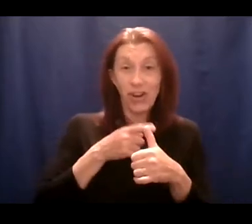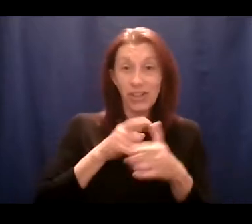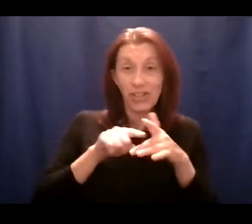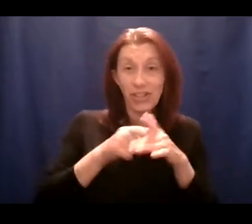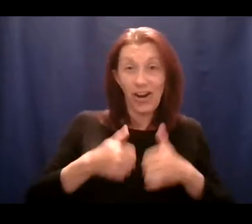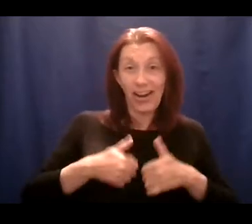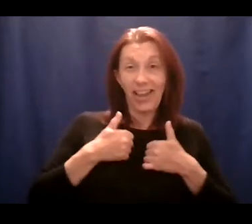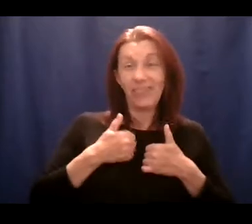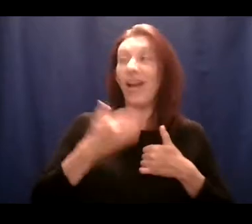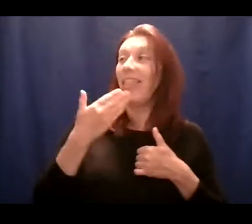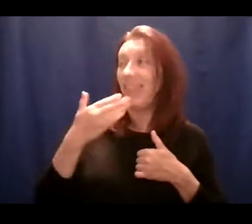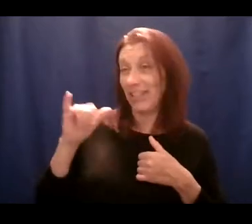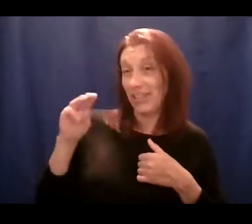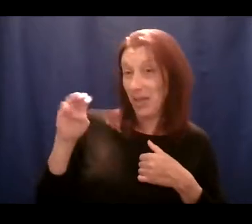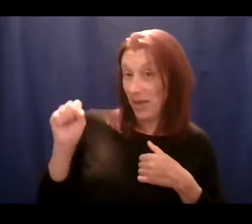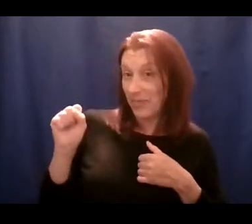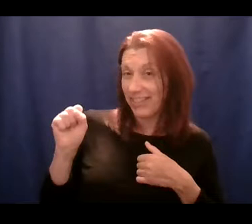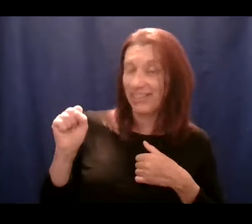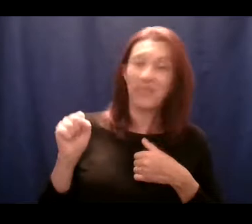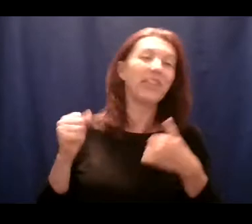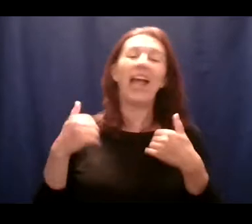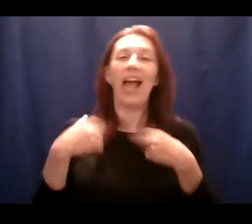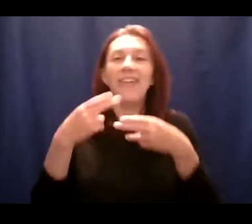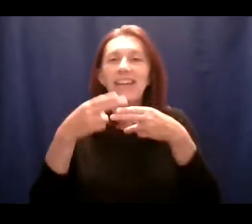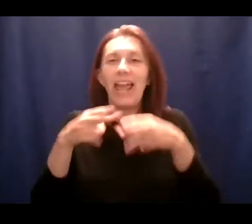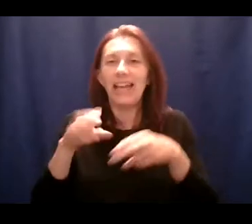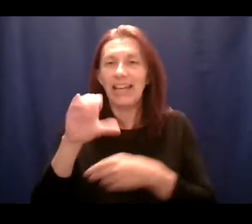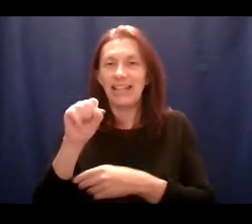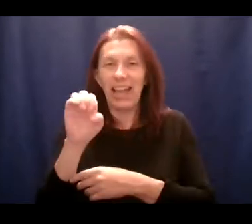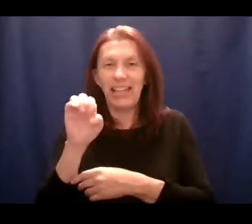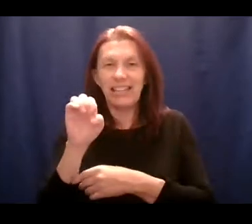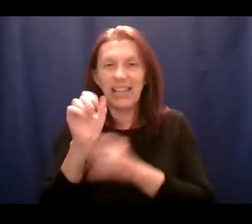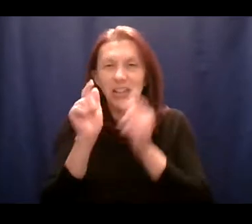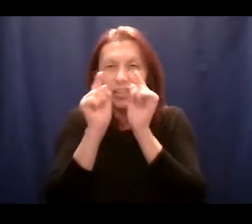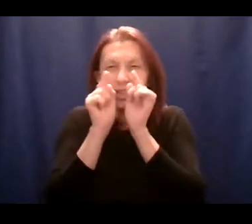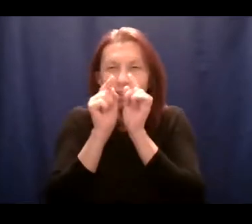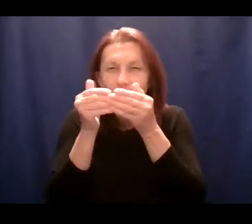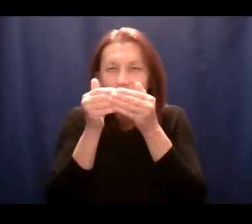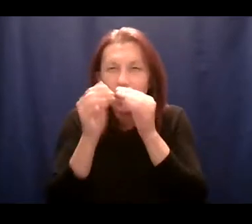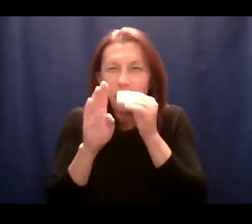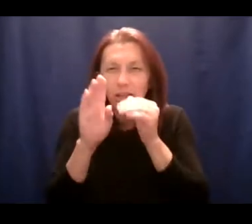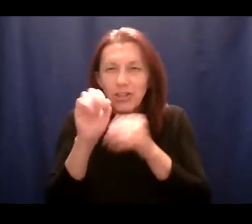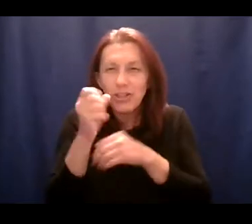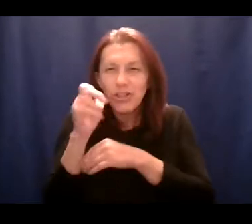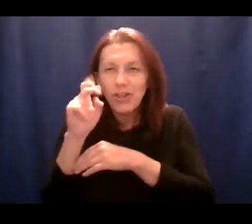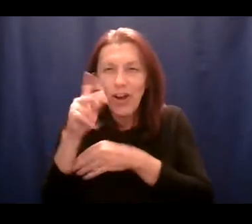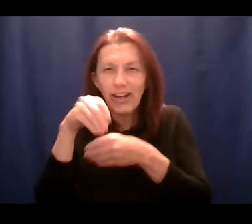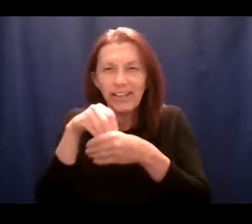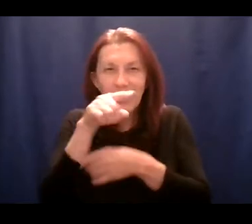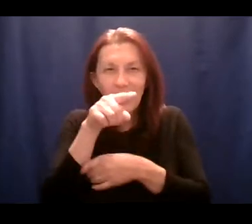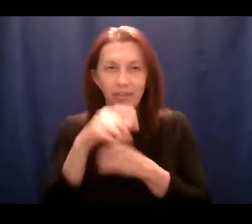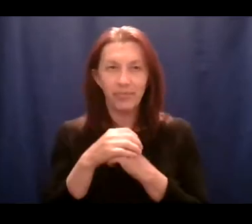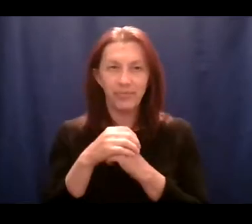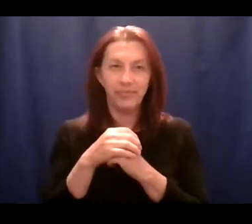thank you, James, we have an egg case here. There's a tiny little baby shark in there. So this growing